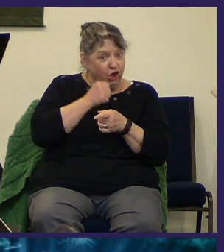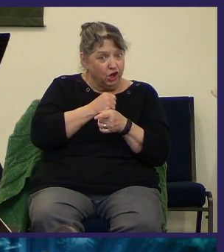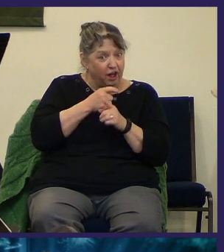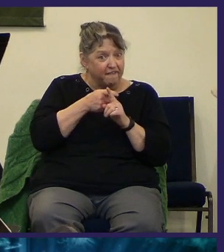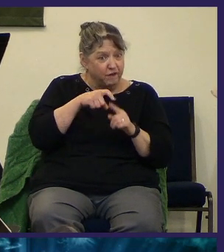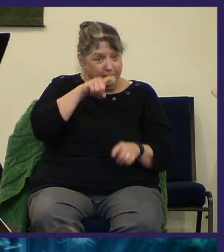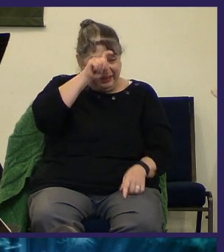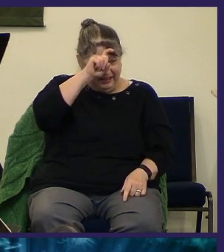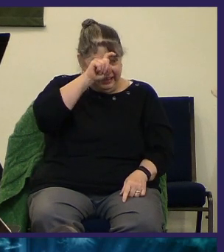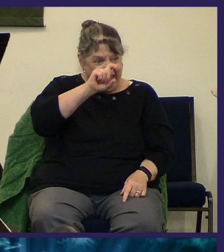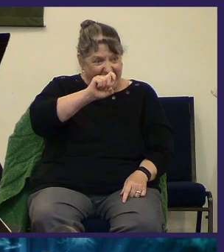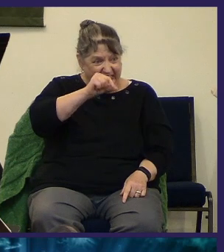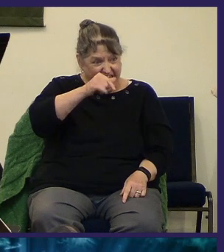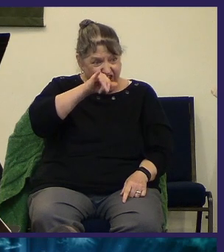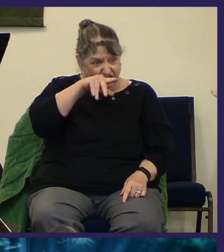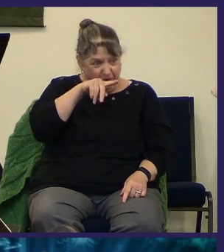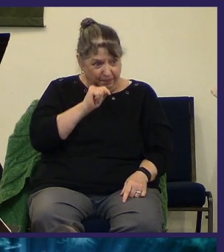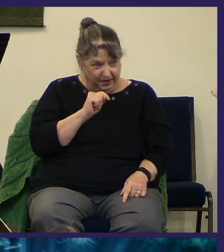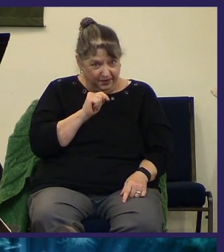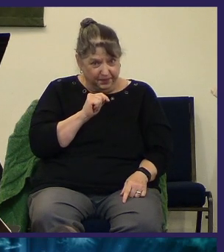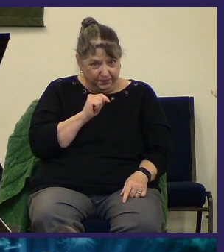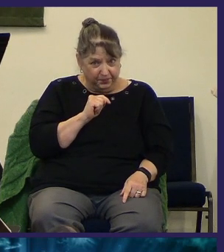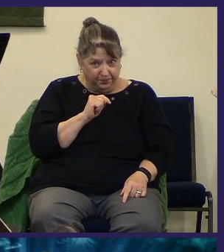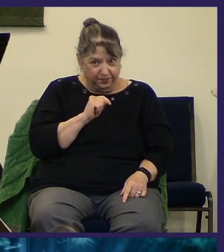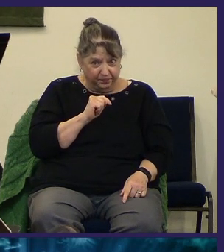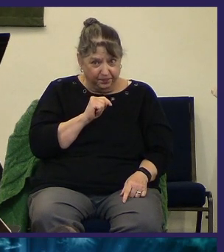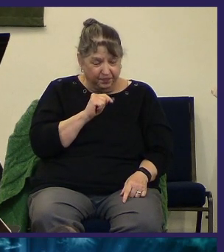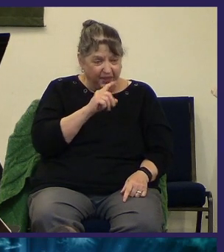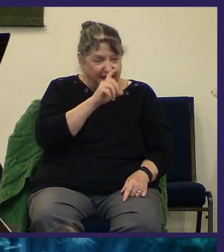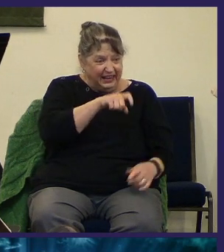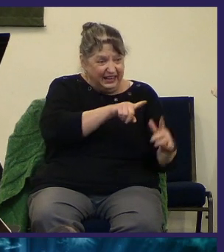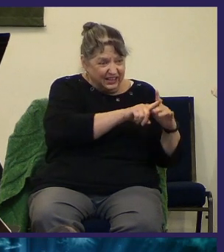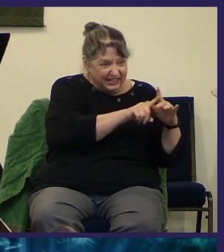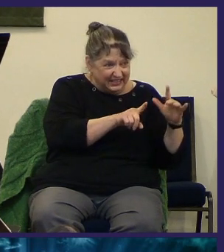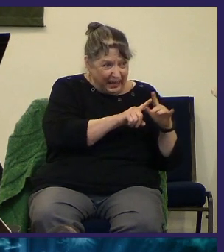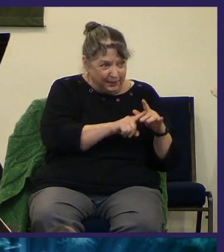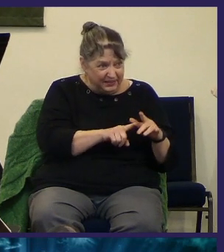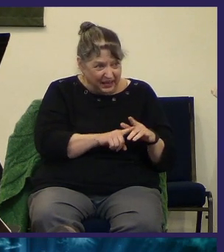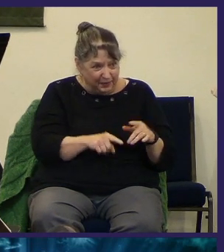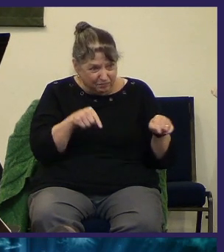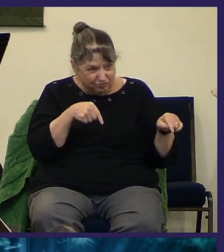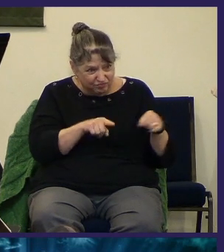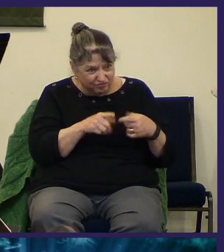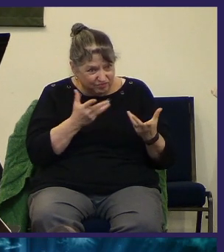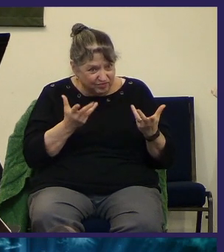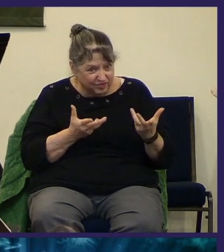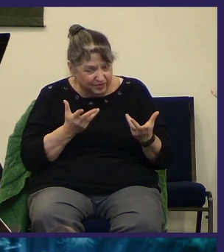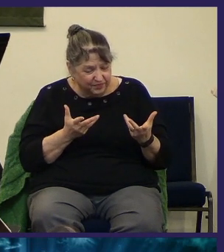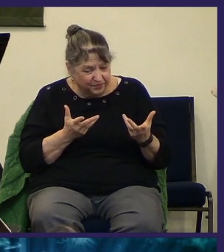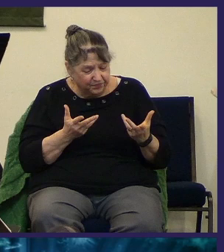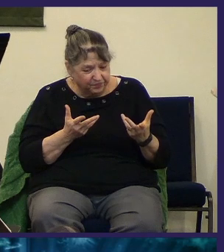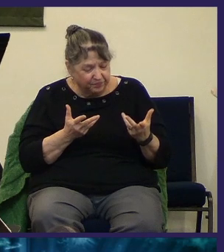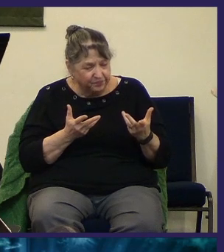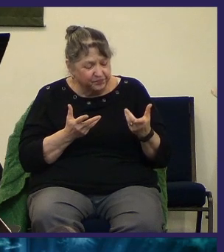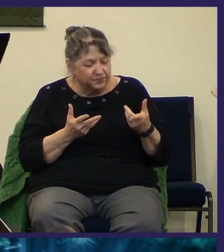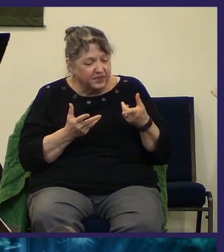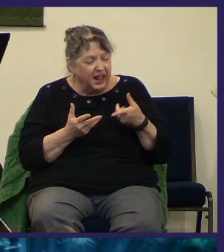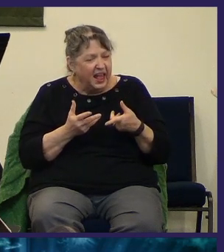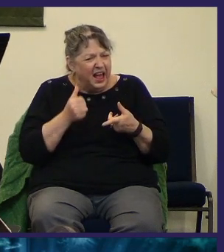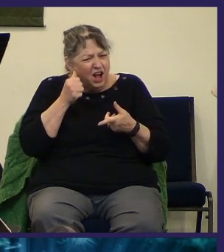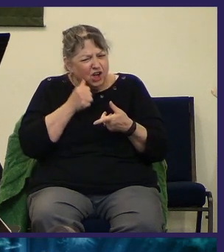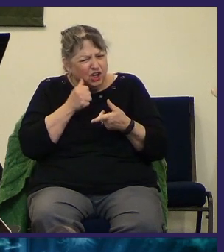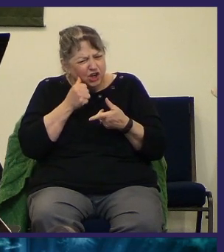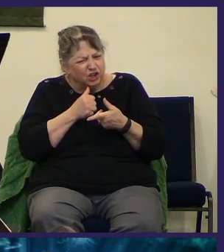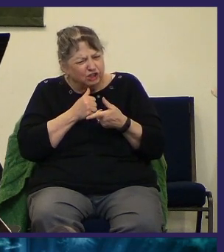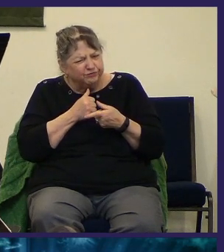relocate several times escaping persecution and she came there and